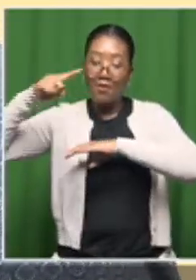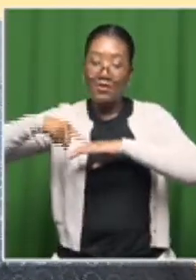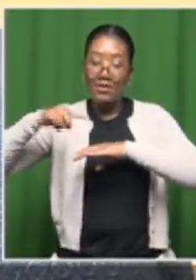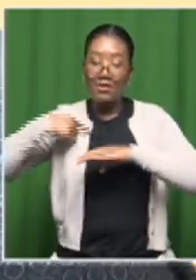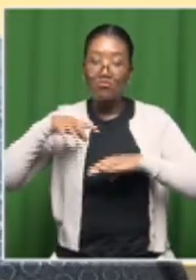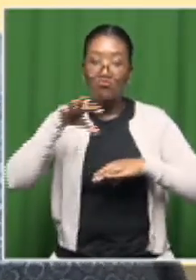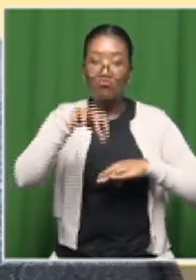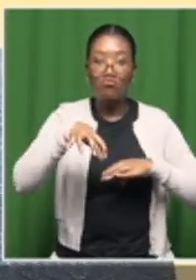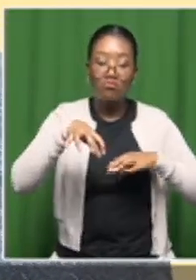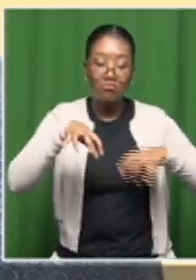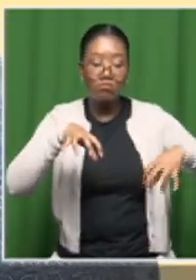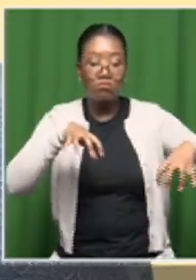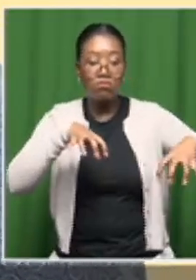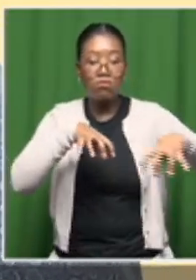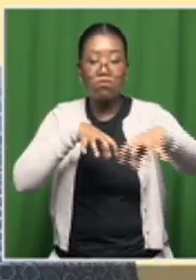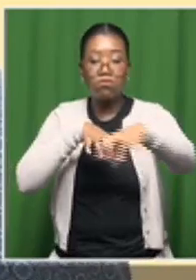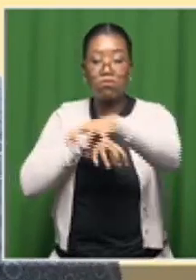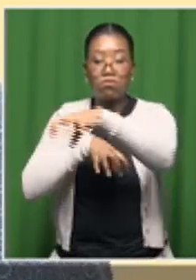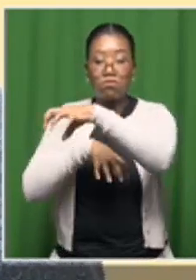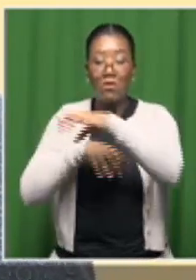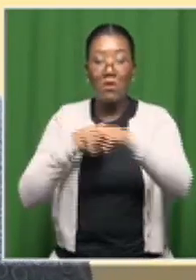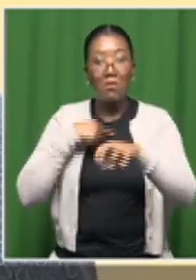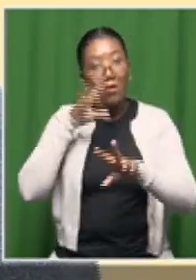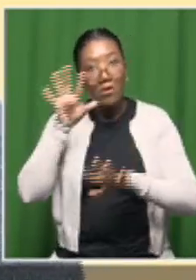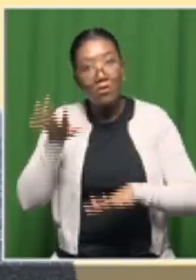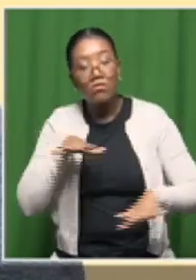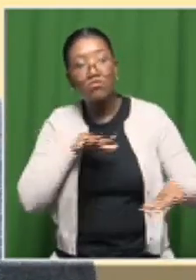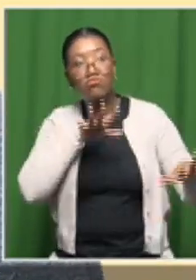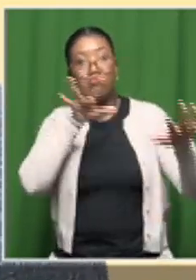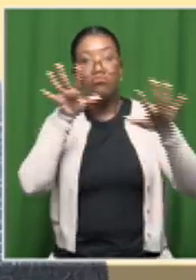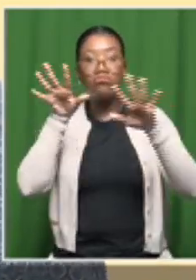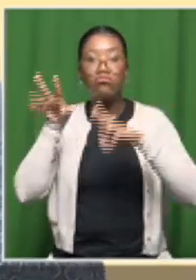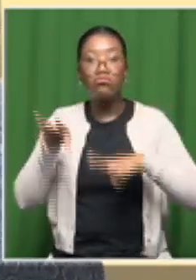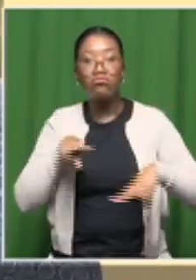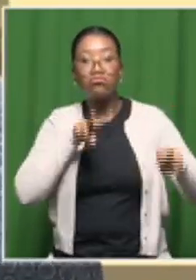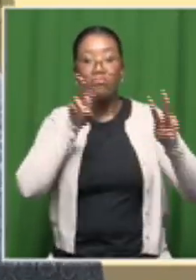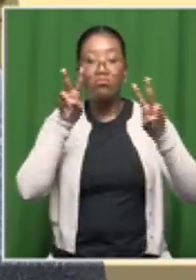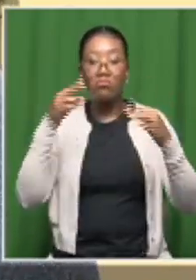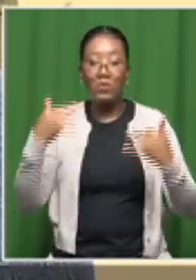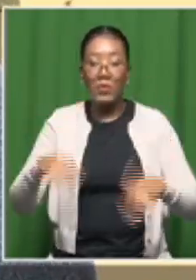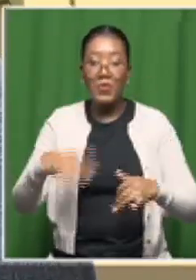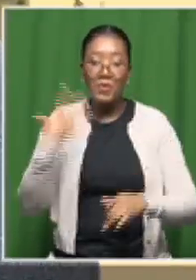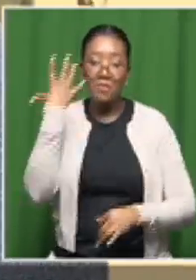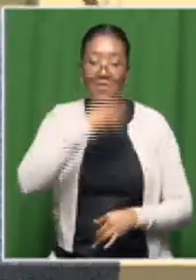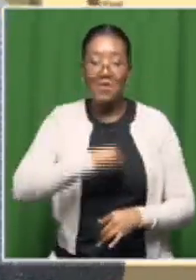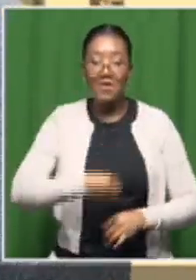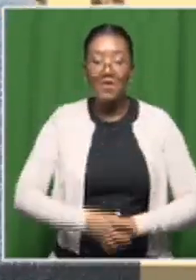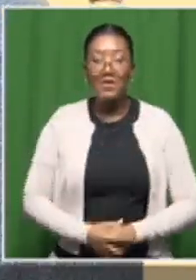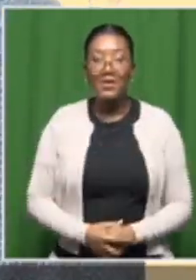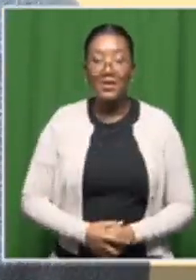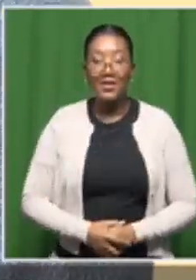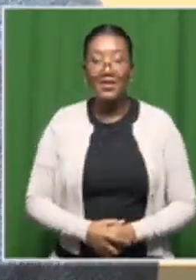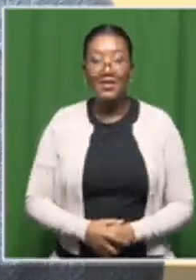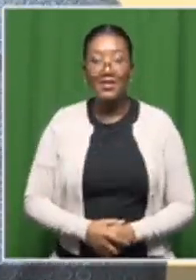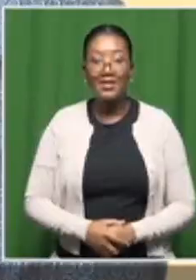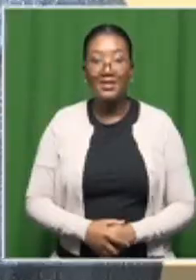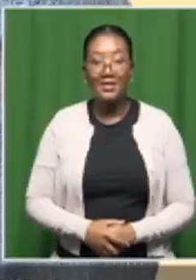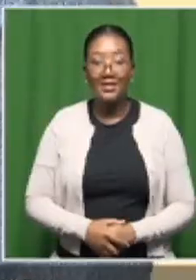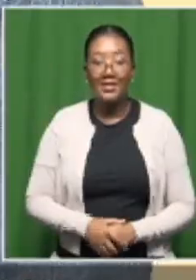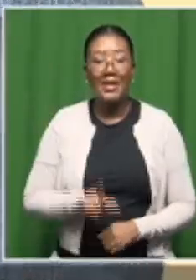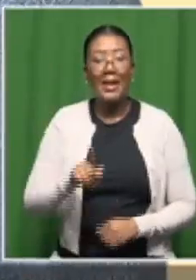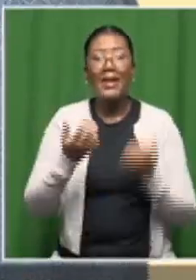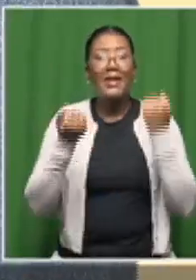military, presence in the city, in the city particular. Yeah. Okay. So, Calvin, what kind of exhibitions are there in this